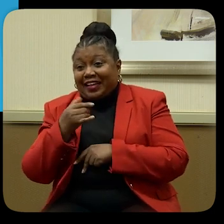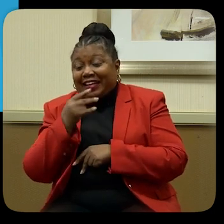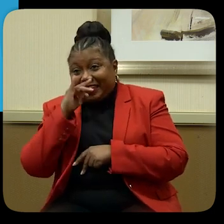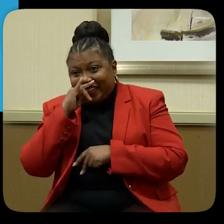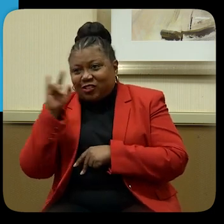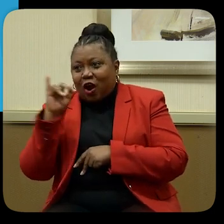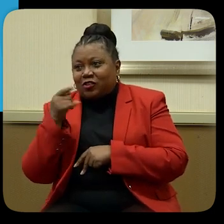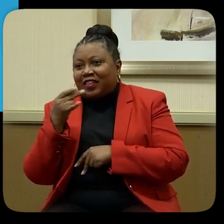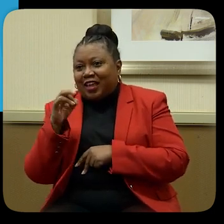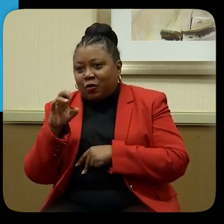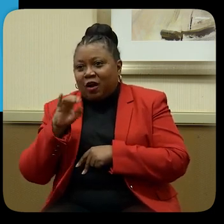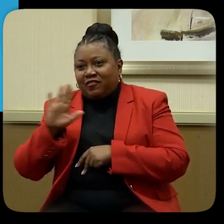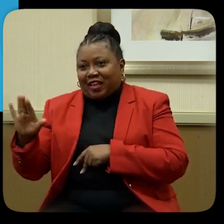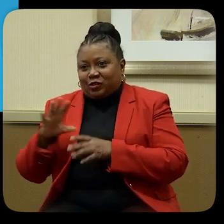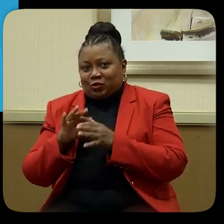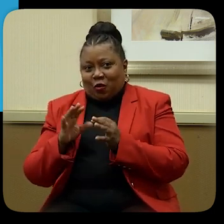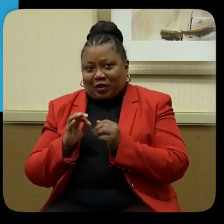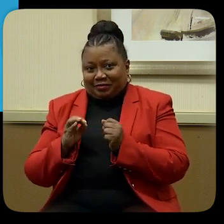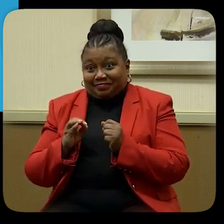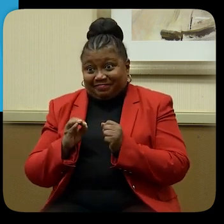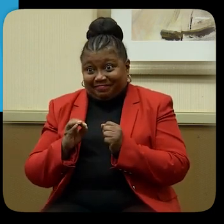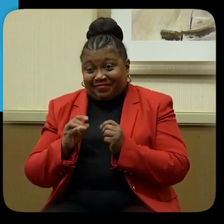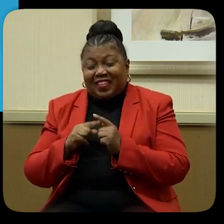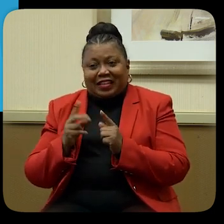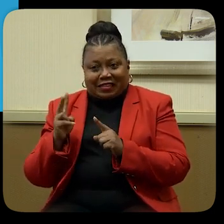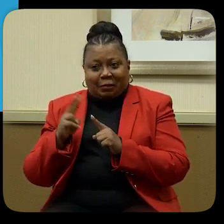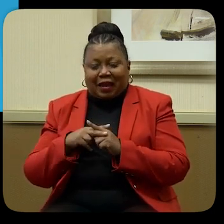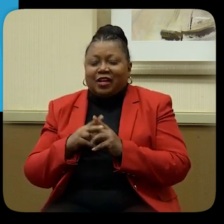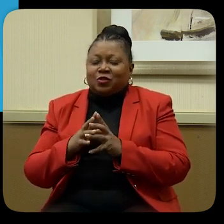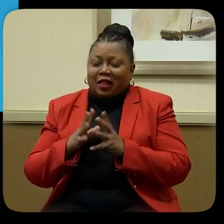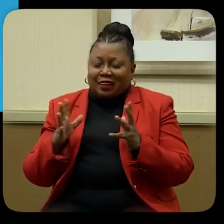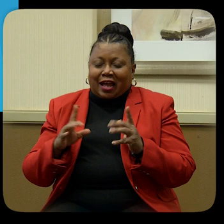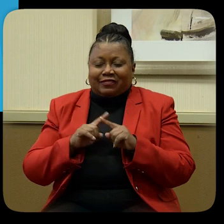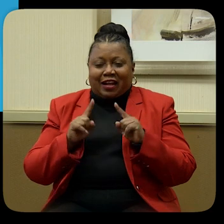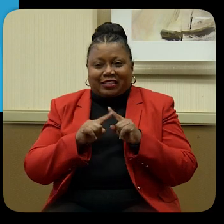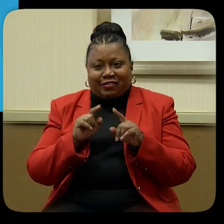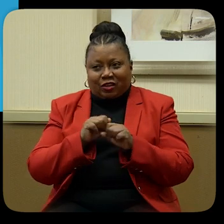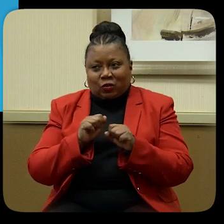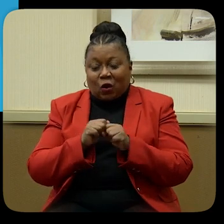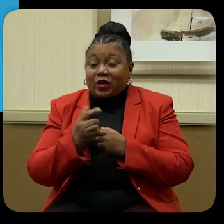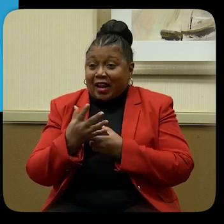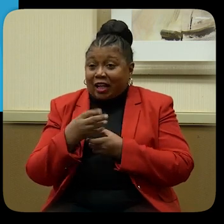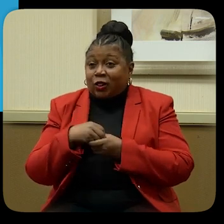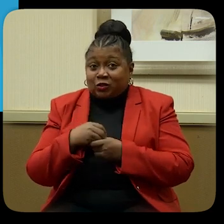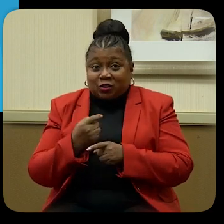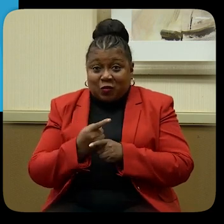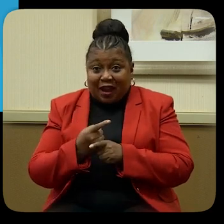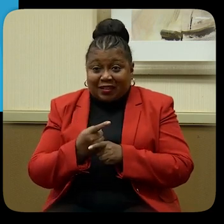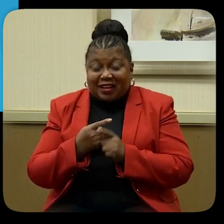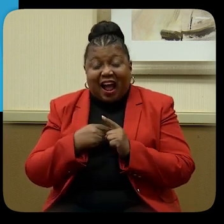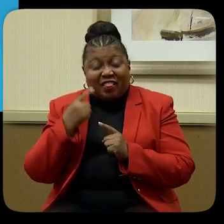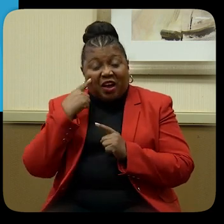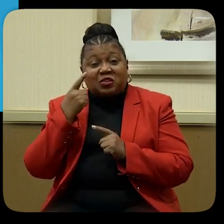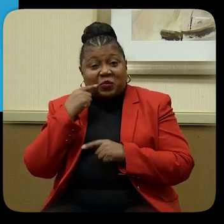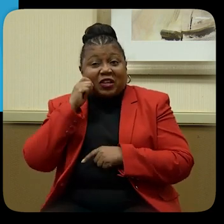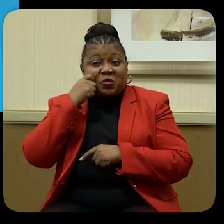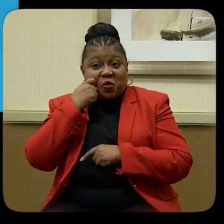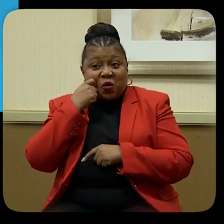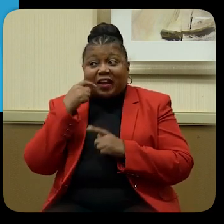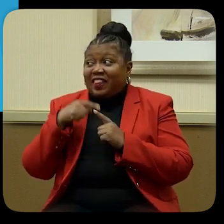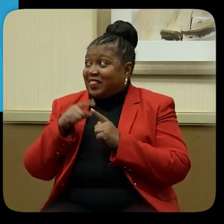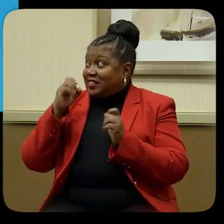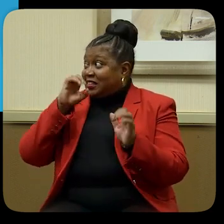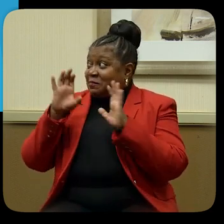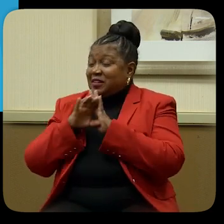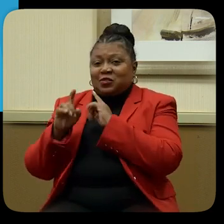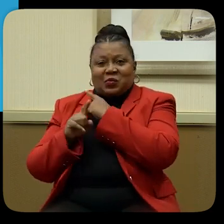also the heroes of the story." Right? This applies to a lot of our different work in inclusion, right? I thought it was pretty cool. And this